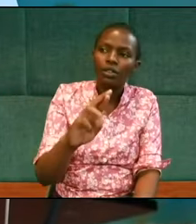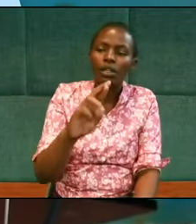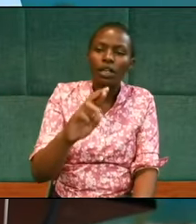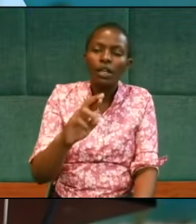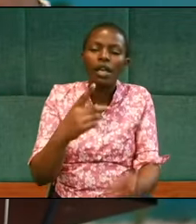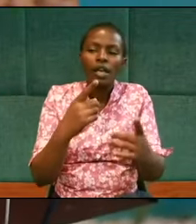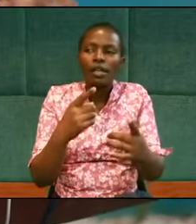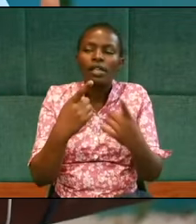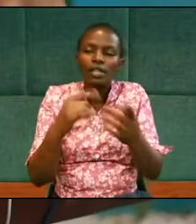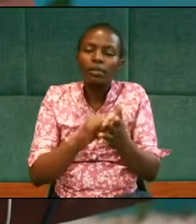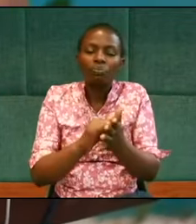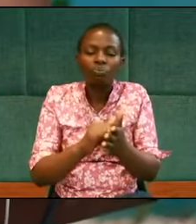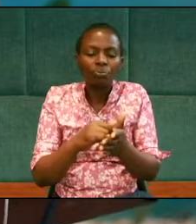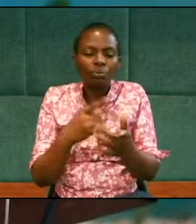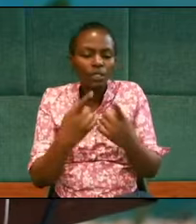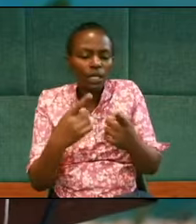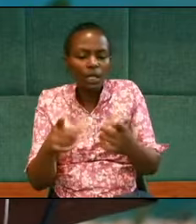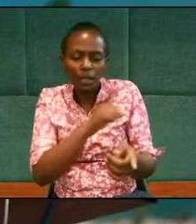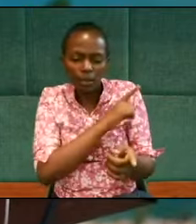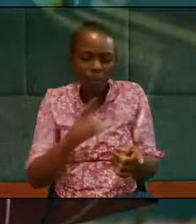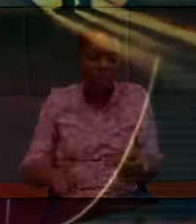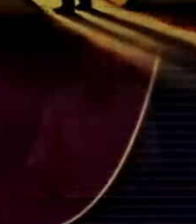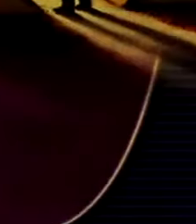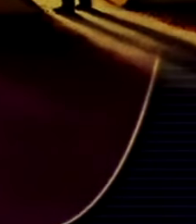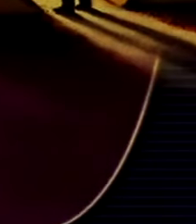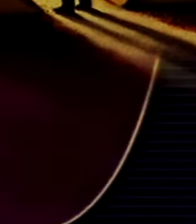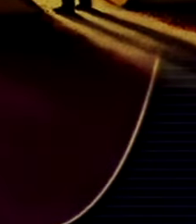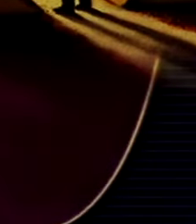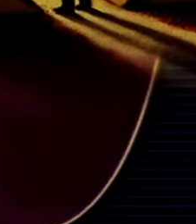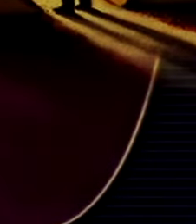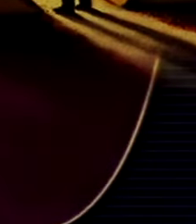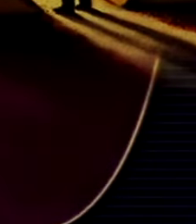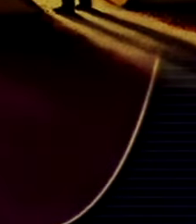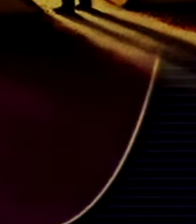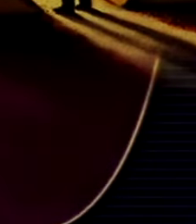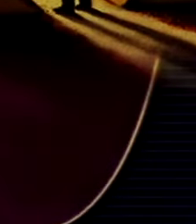the Lord, let not the wise man glory in his wisdom, let